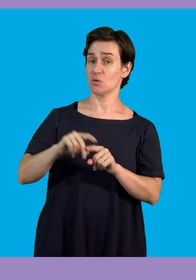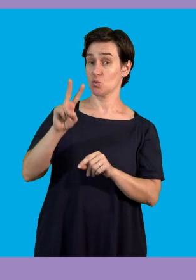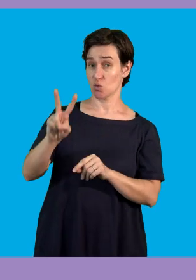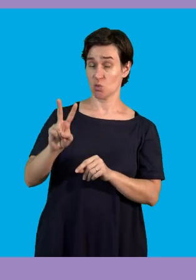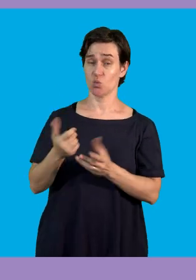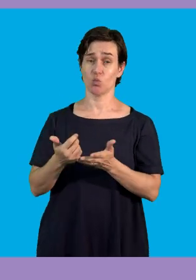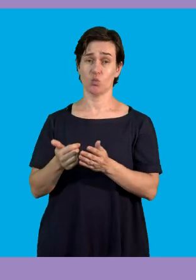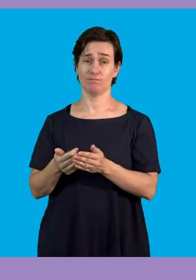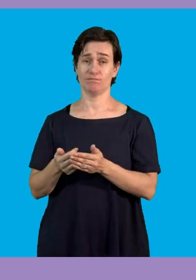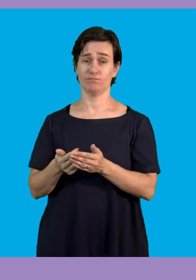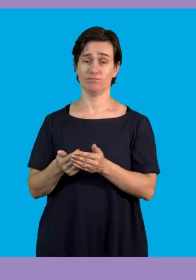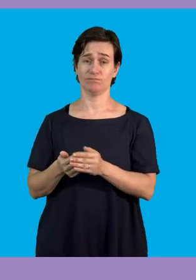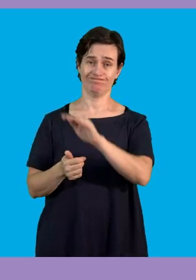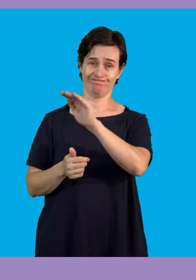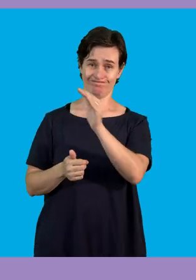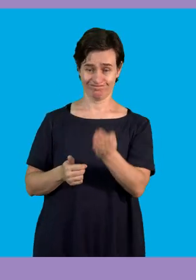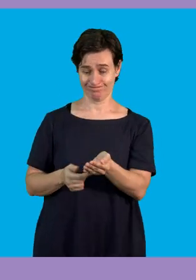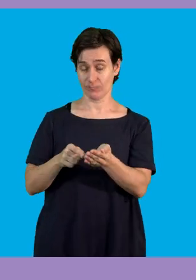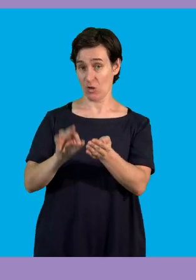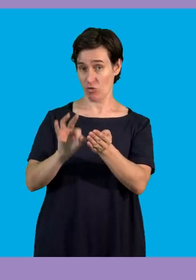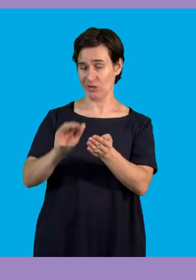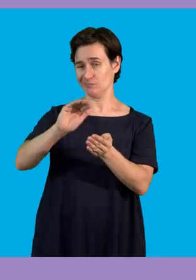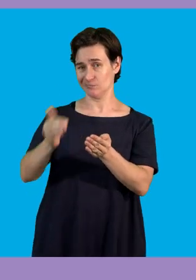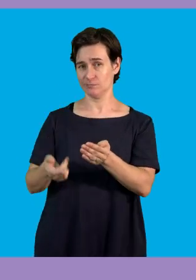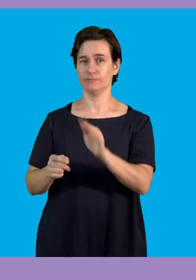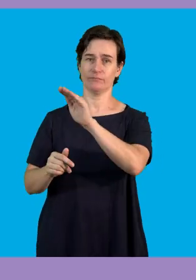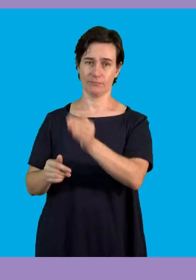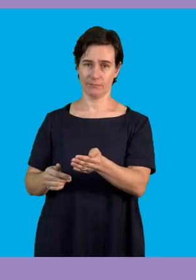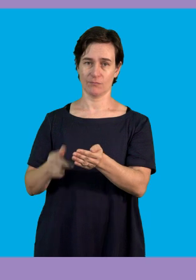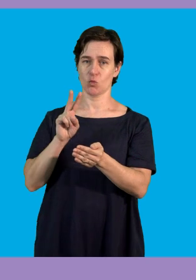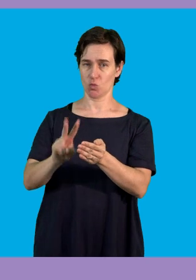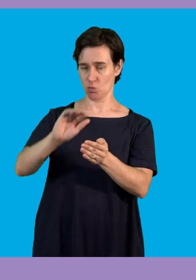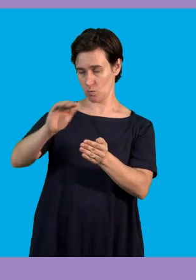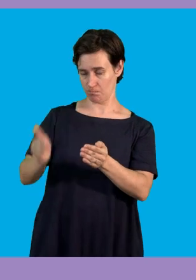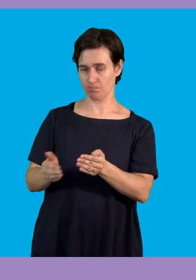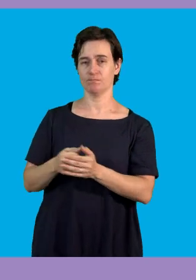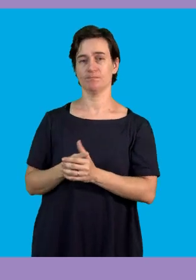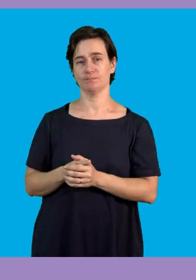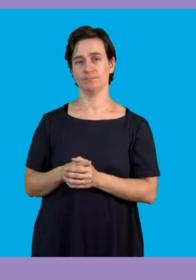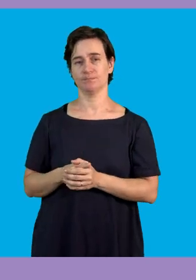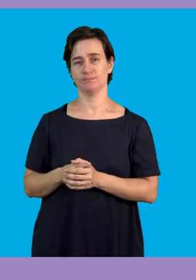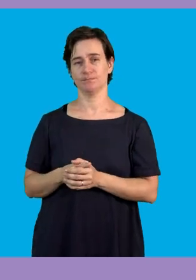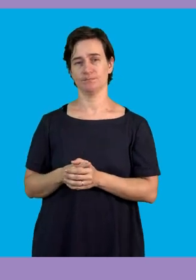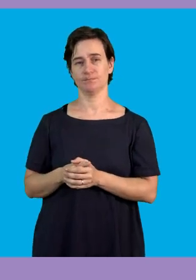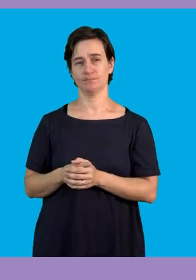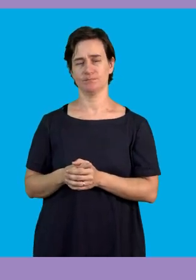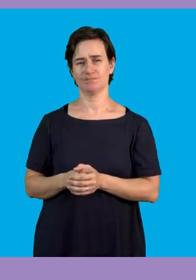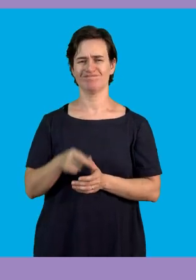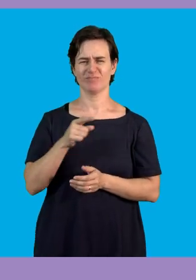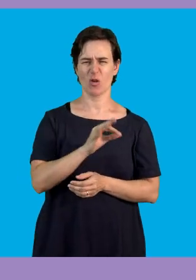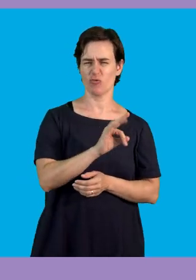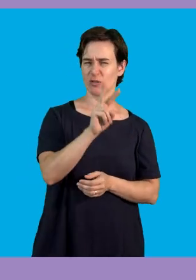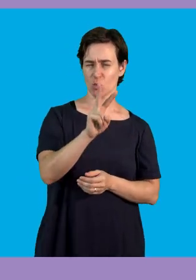plus 2. Y is 3 and z is 2. 3